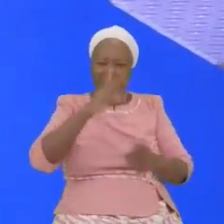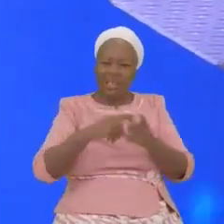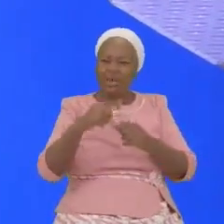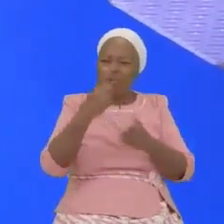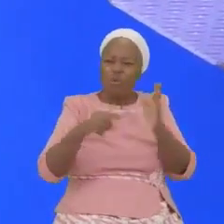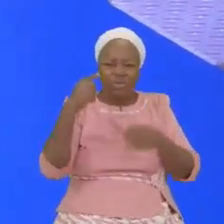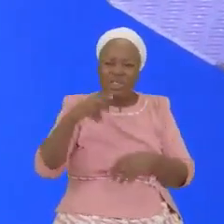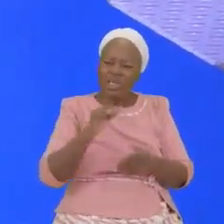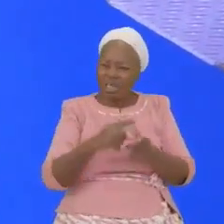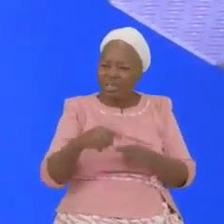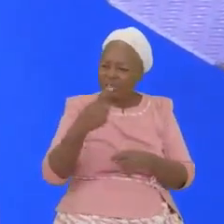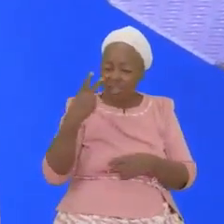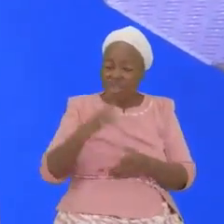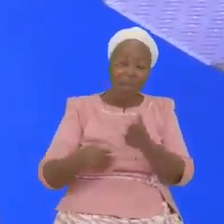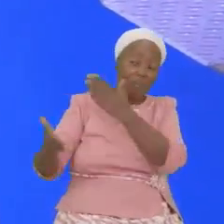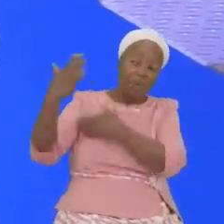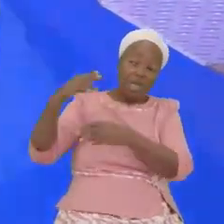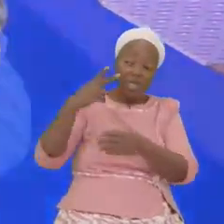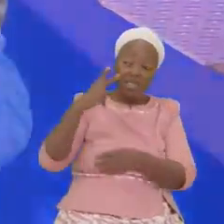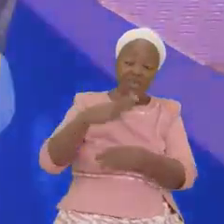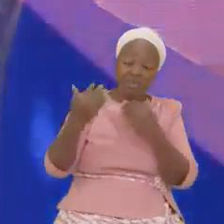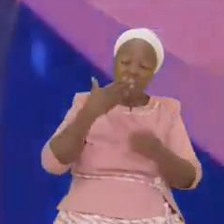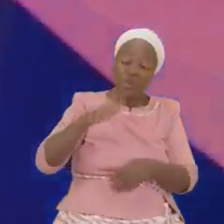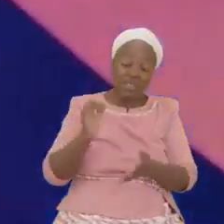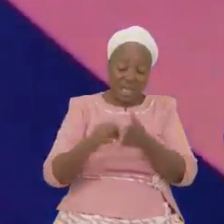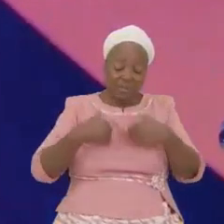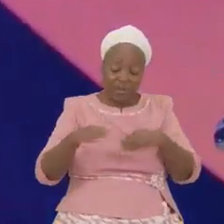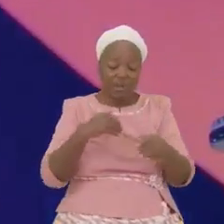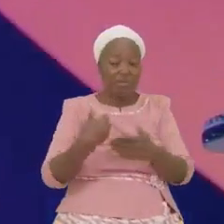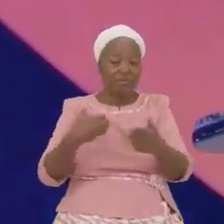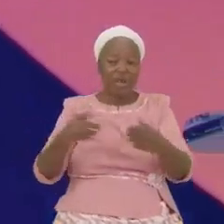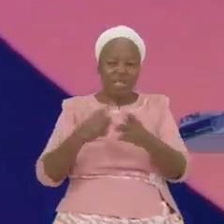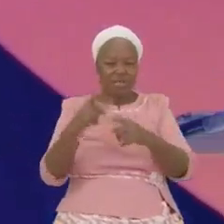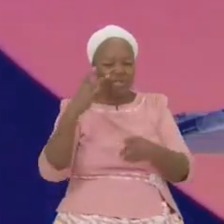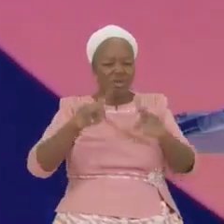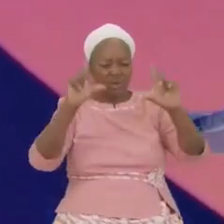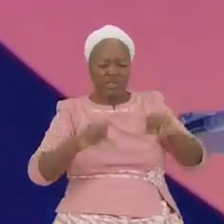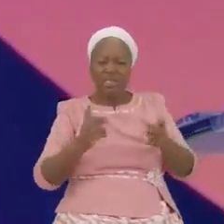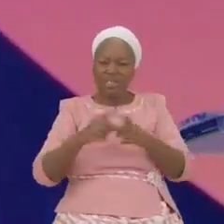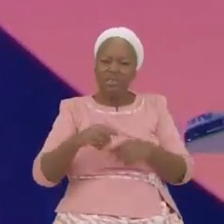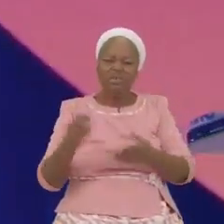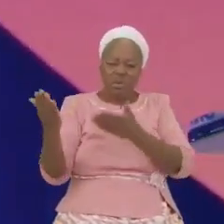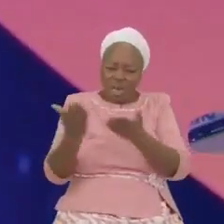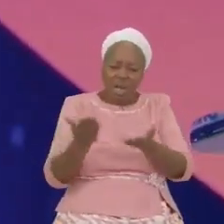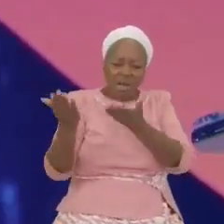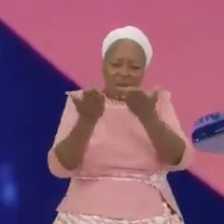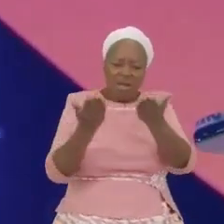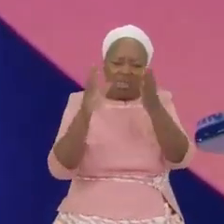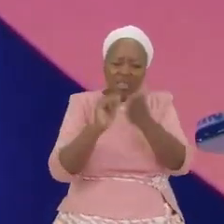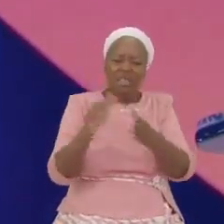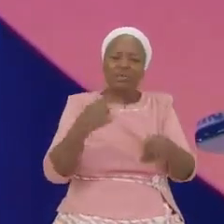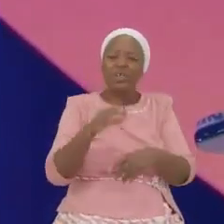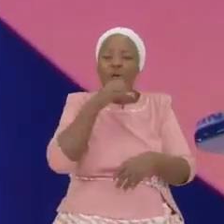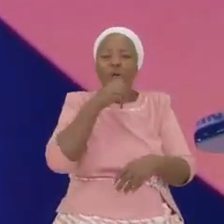only see the past, and you only see what has been done before, and you only see your limitation, you'll be carrying on with the old